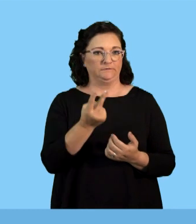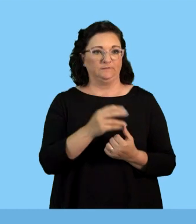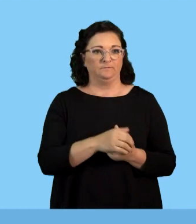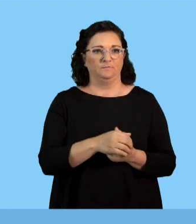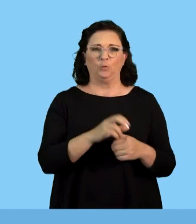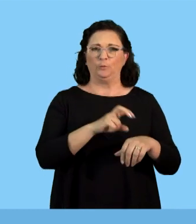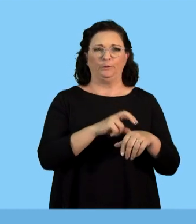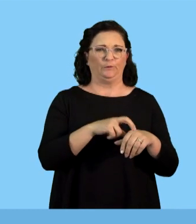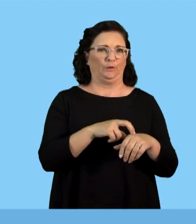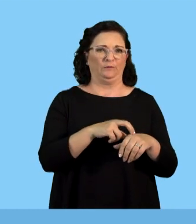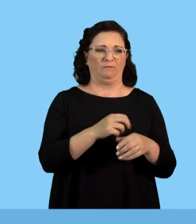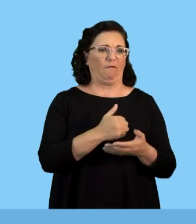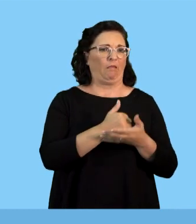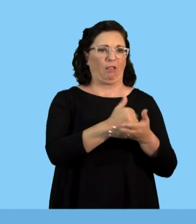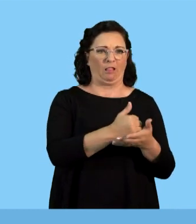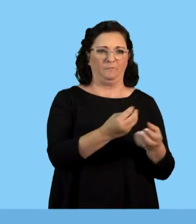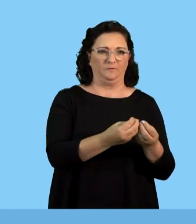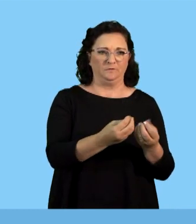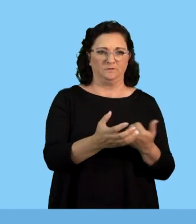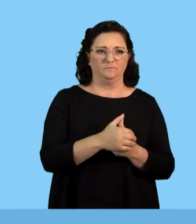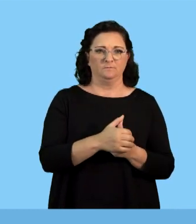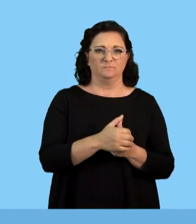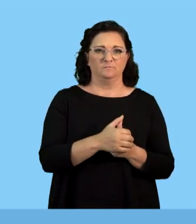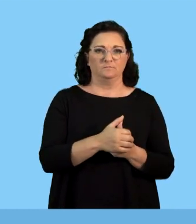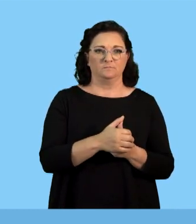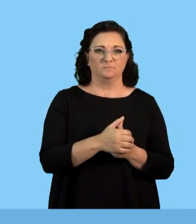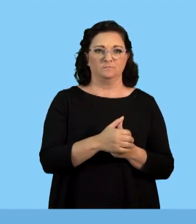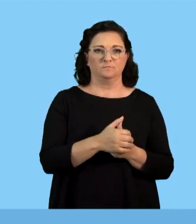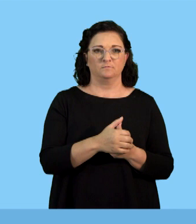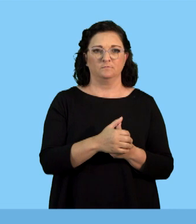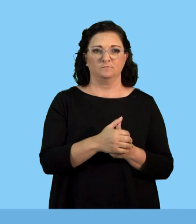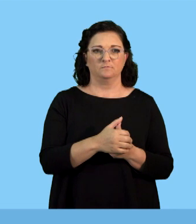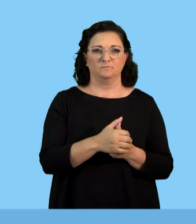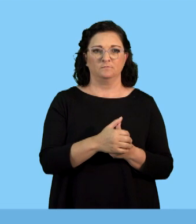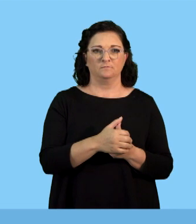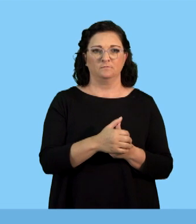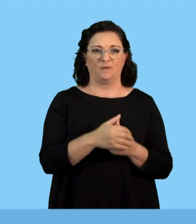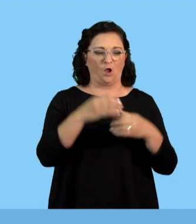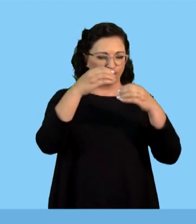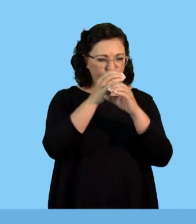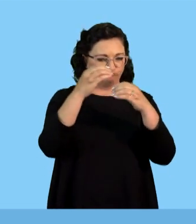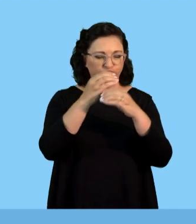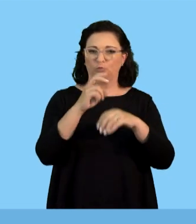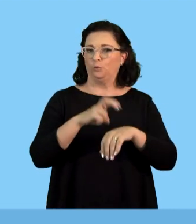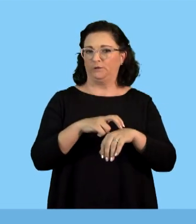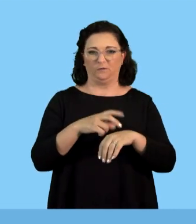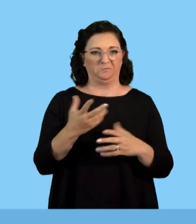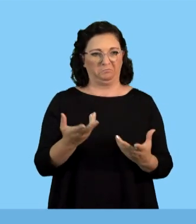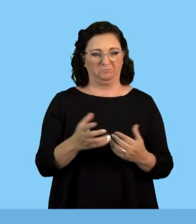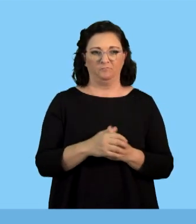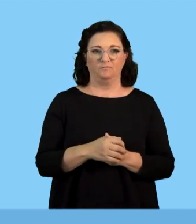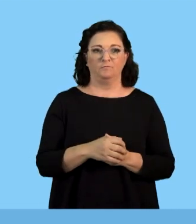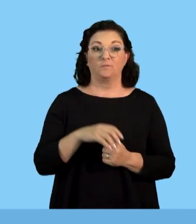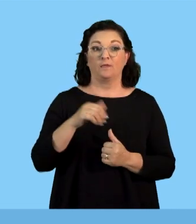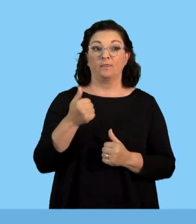eye, without the help of we are able to see it with our naked eye without the help of a microscope.